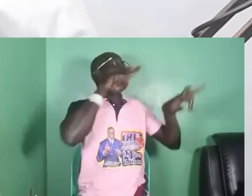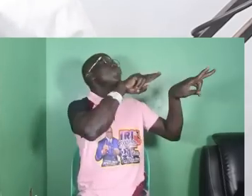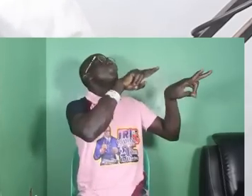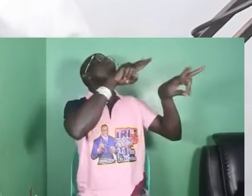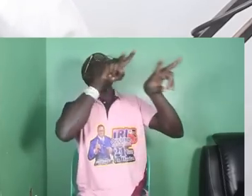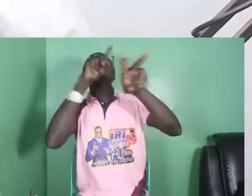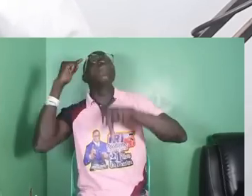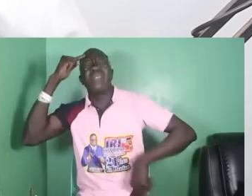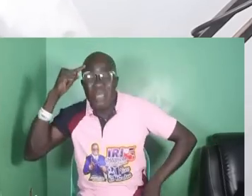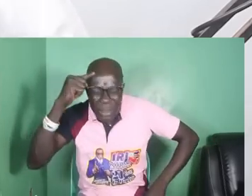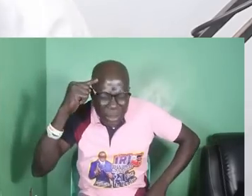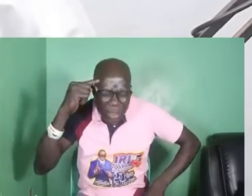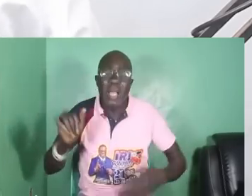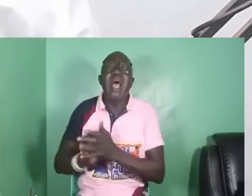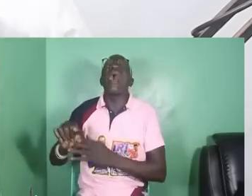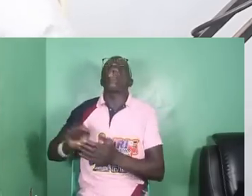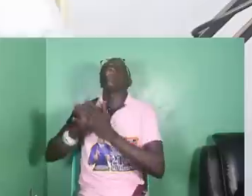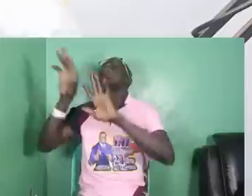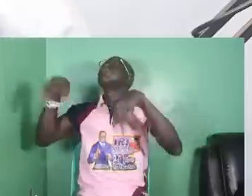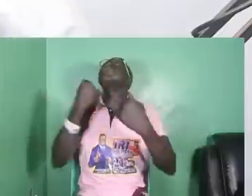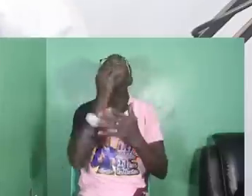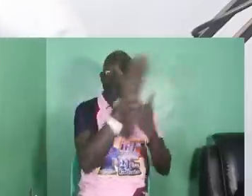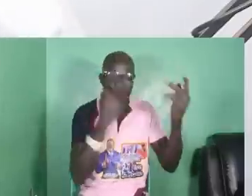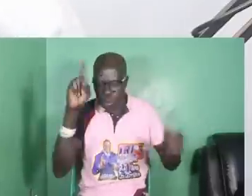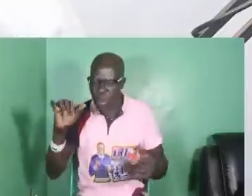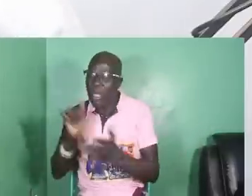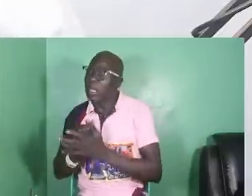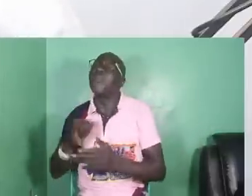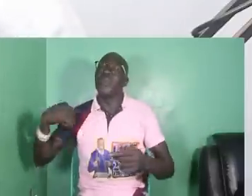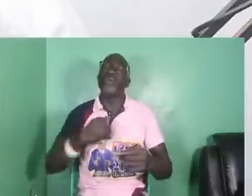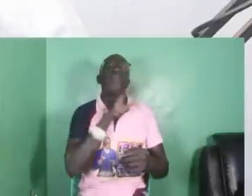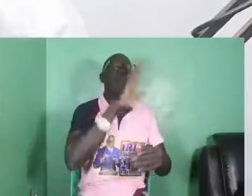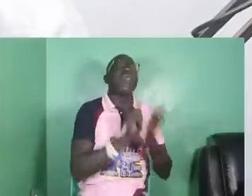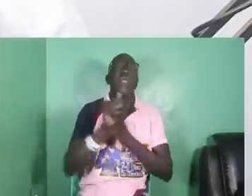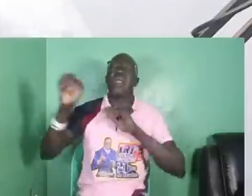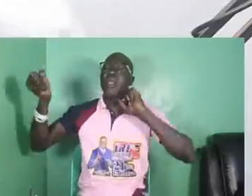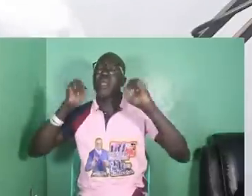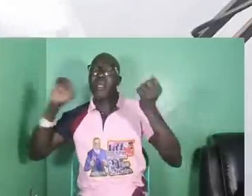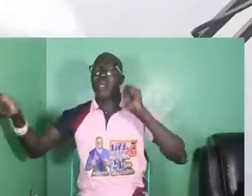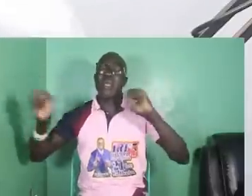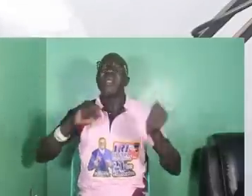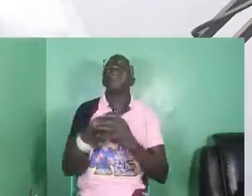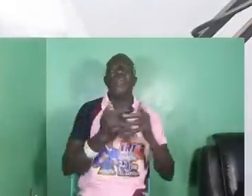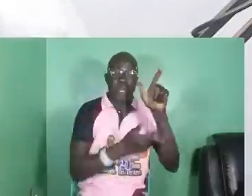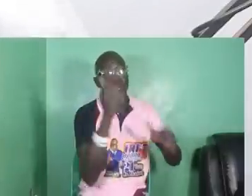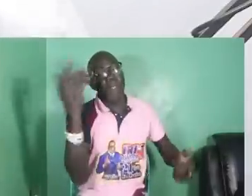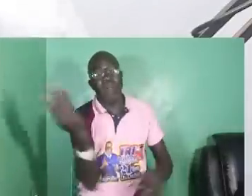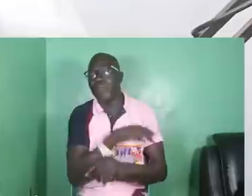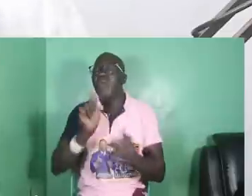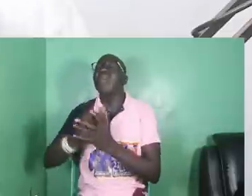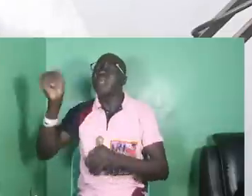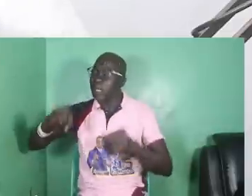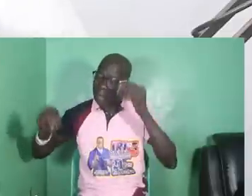That's why I think we are the prophet that will be better. Master of Ophrain. That who will be better. Used to be